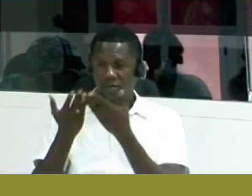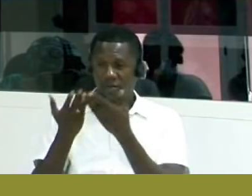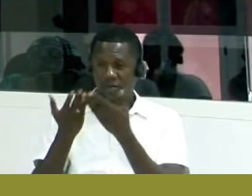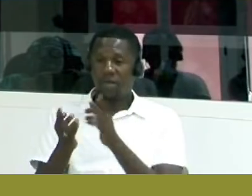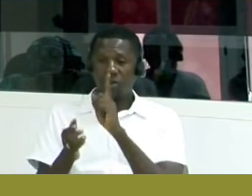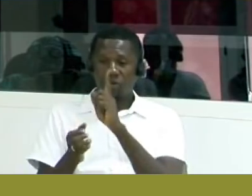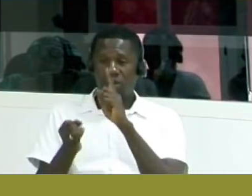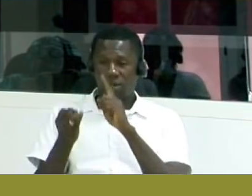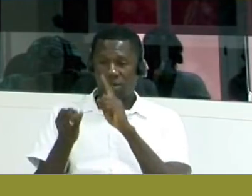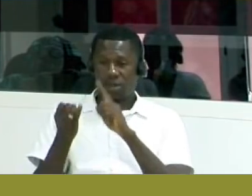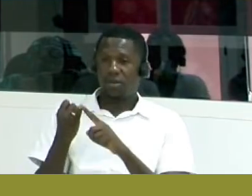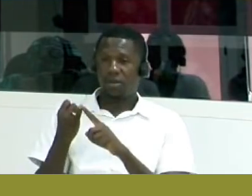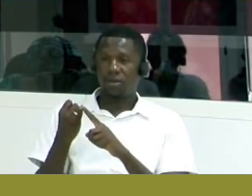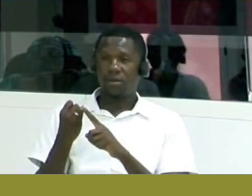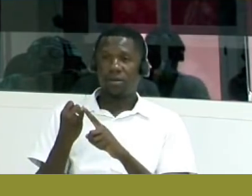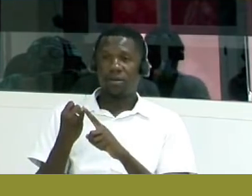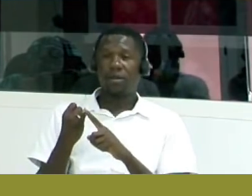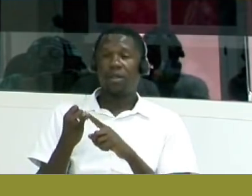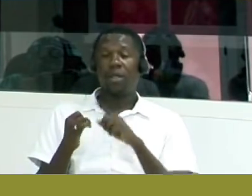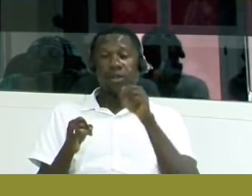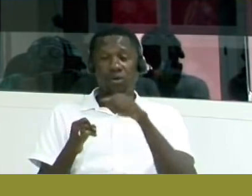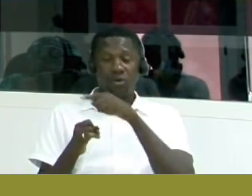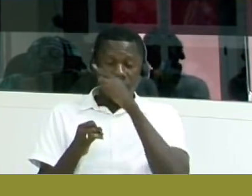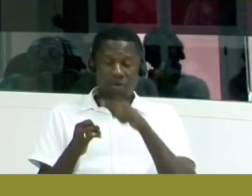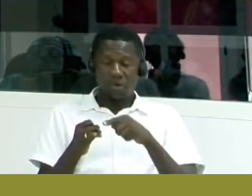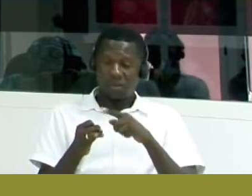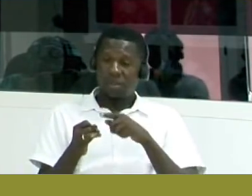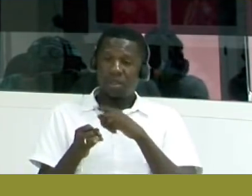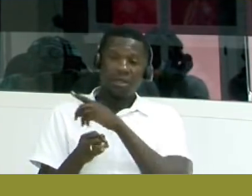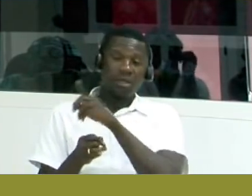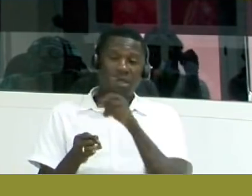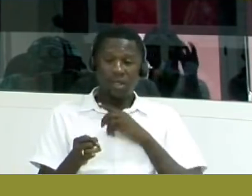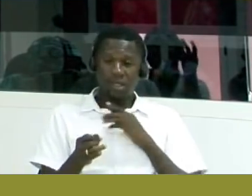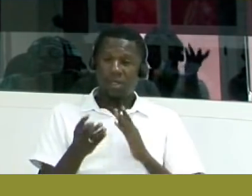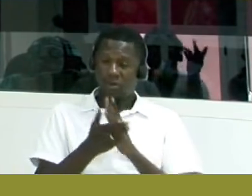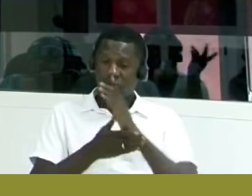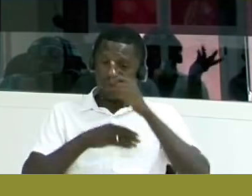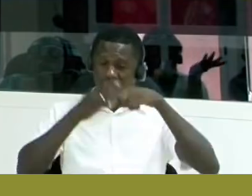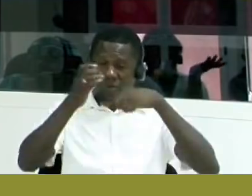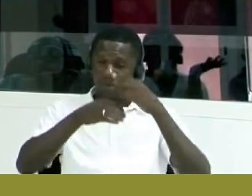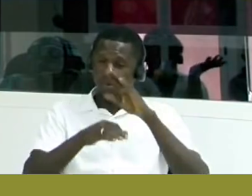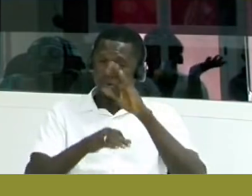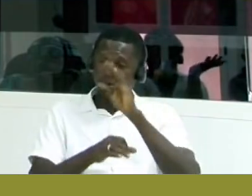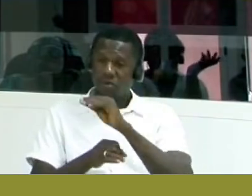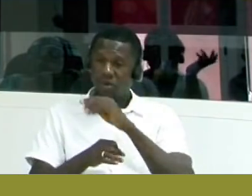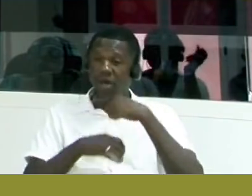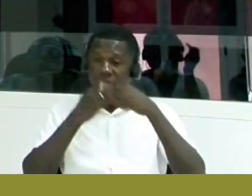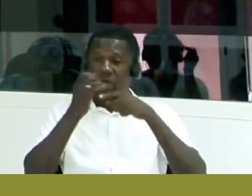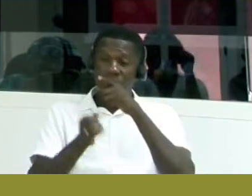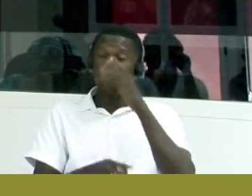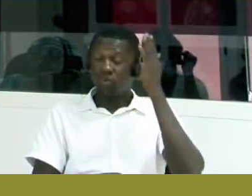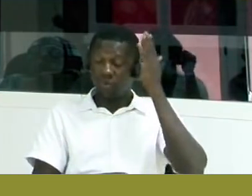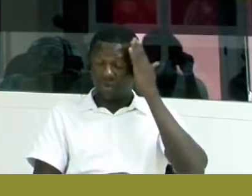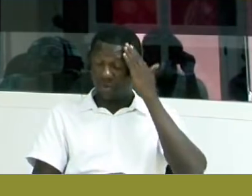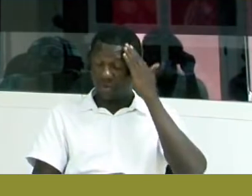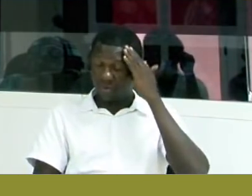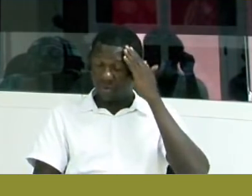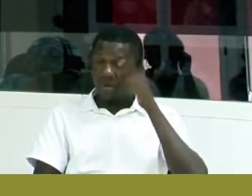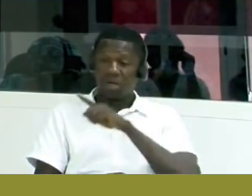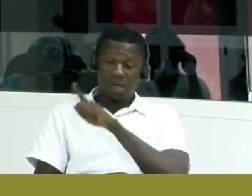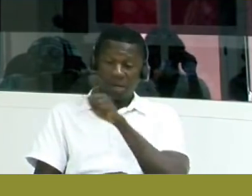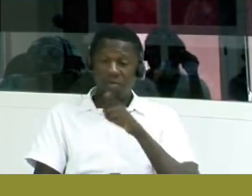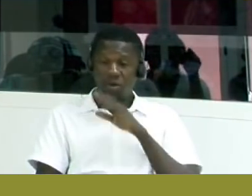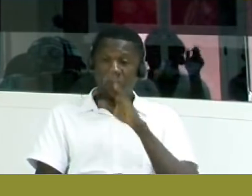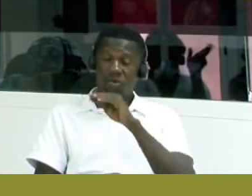thing. Okay? Wrong that they continue to do after you were aware that they were